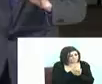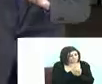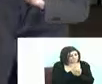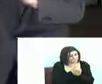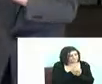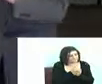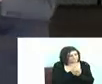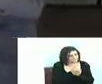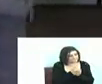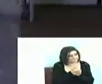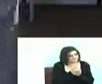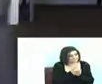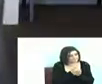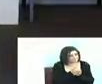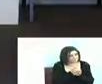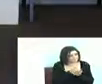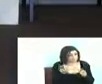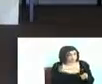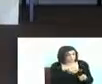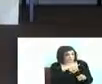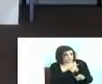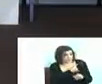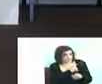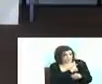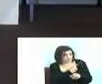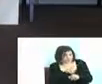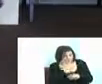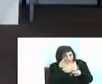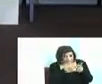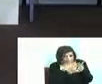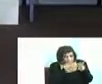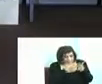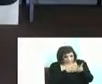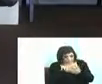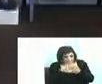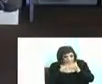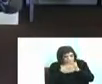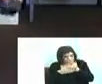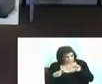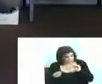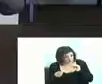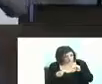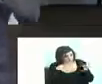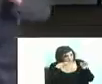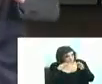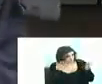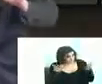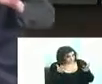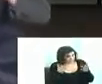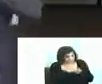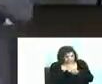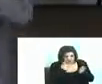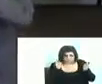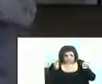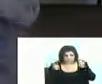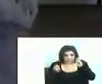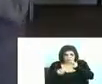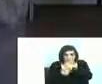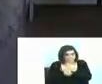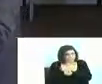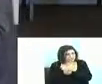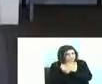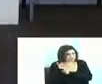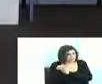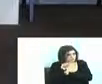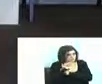We're told that this dream completely and totally transforms Jacob's life. This is what God's dream has the power to do,